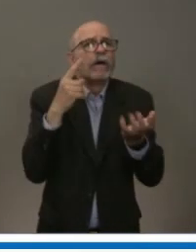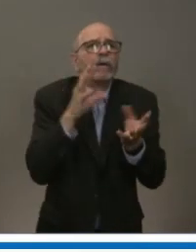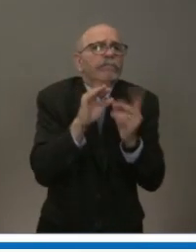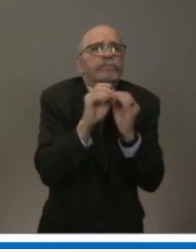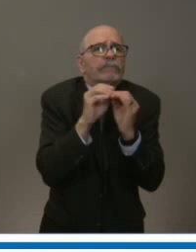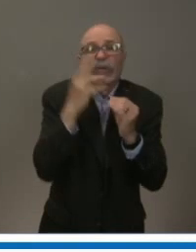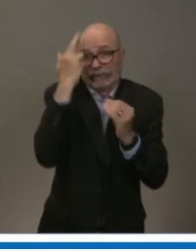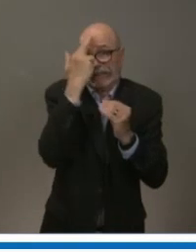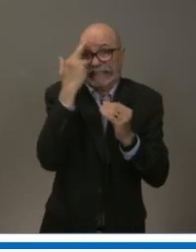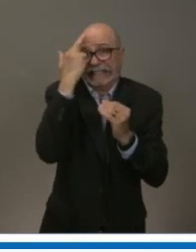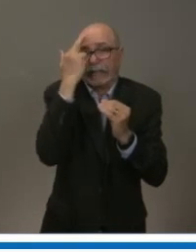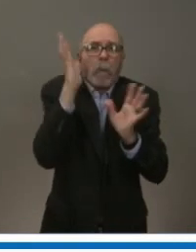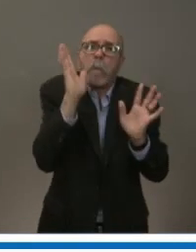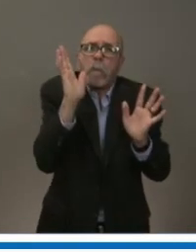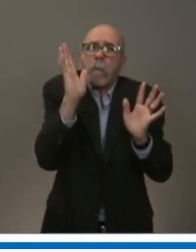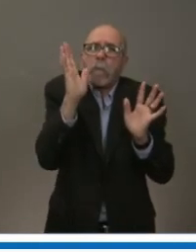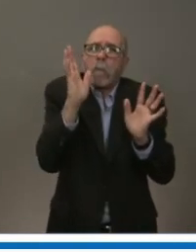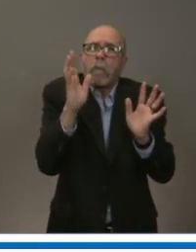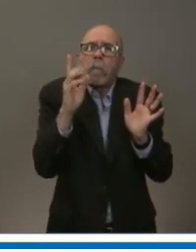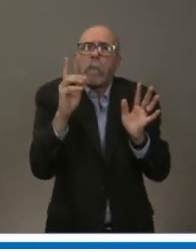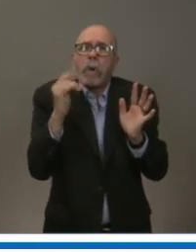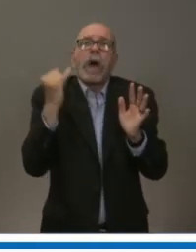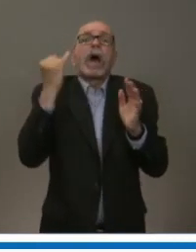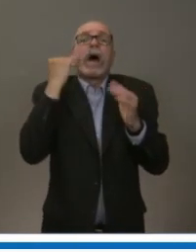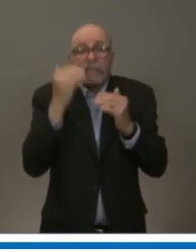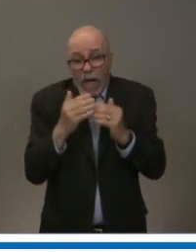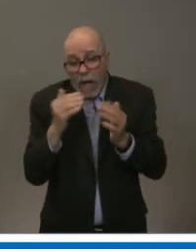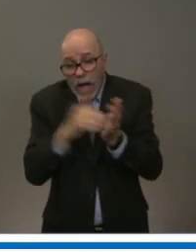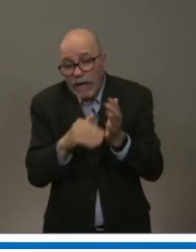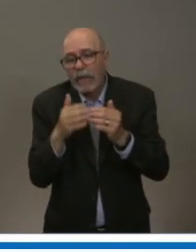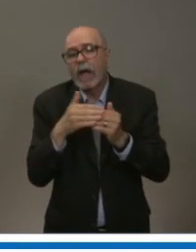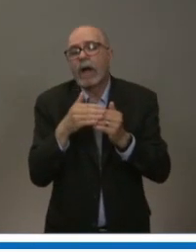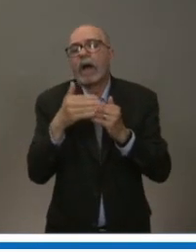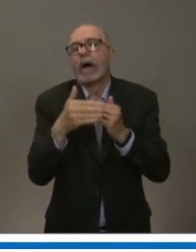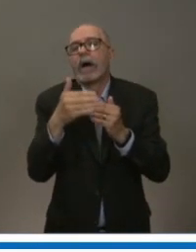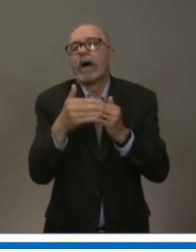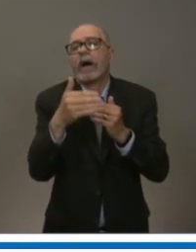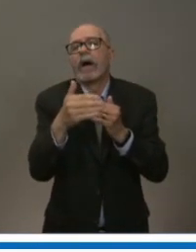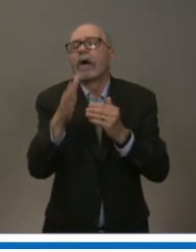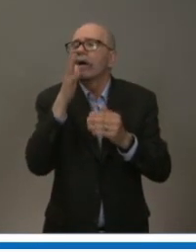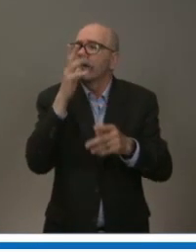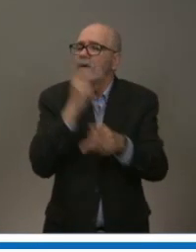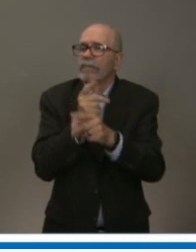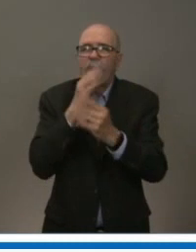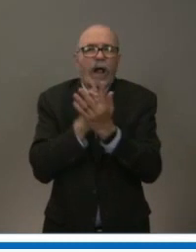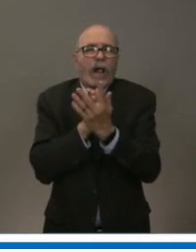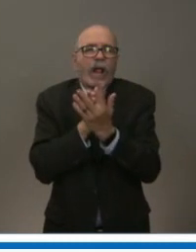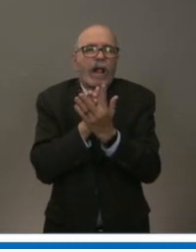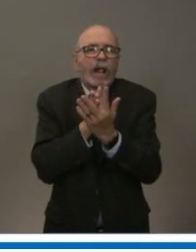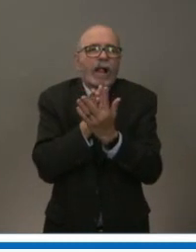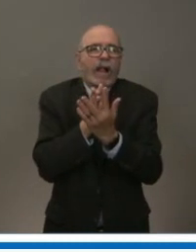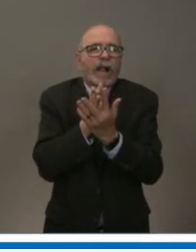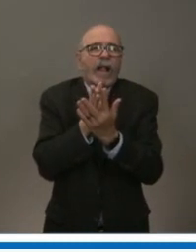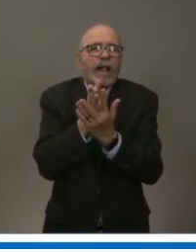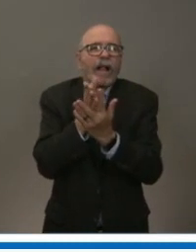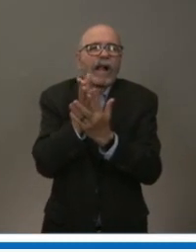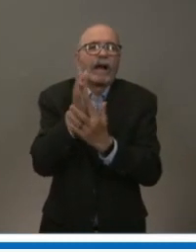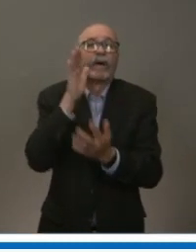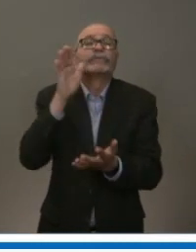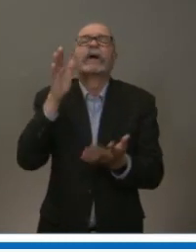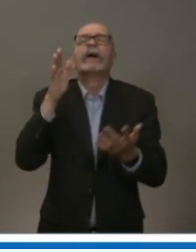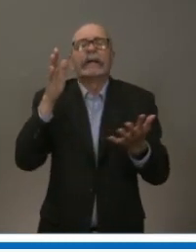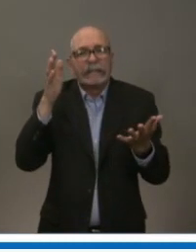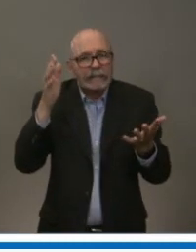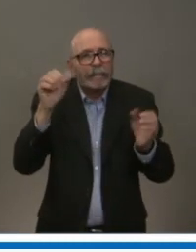And if we do this, we will get through the Easter weekend. We will also get through the next few weeks and come out of this